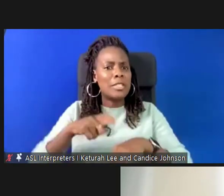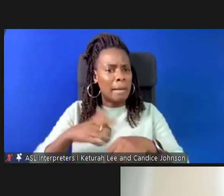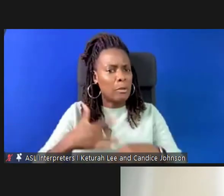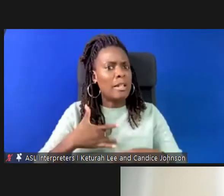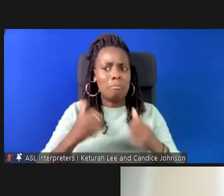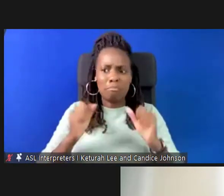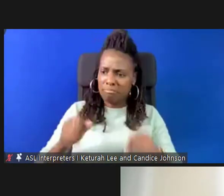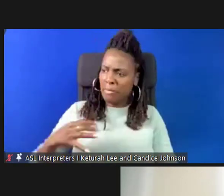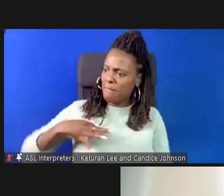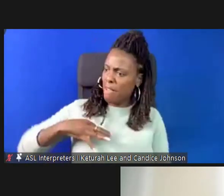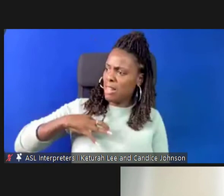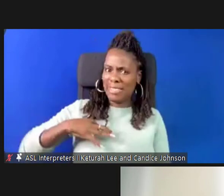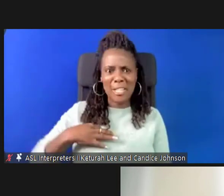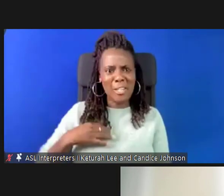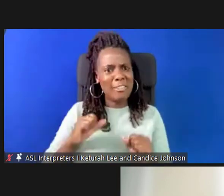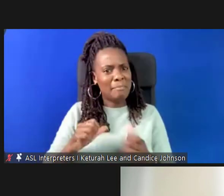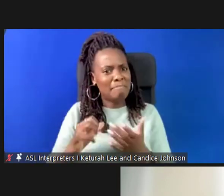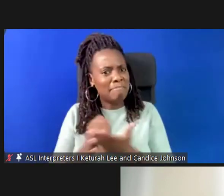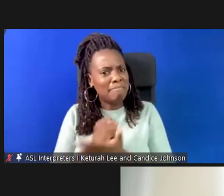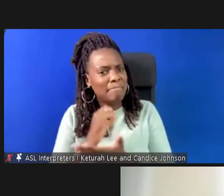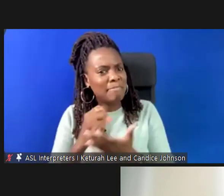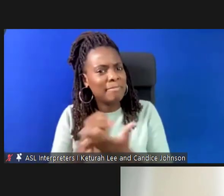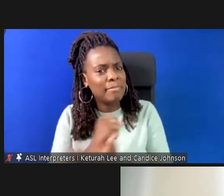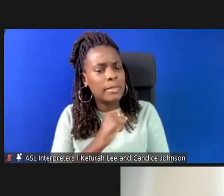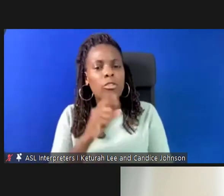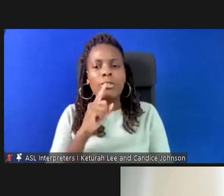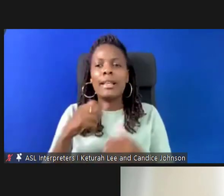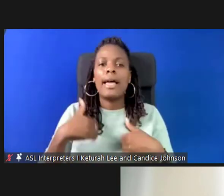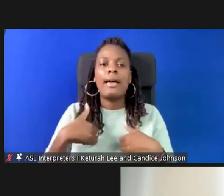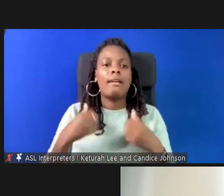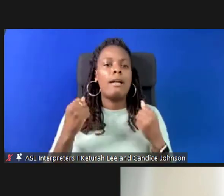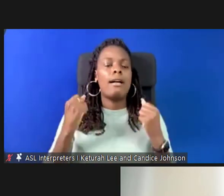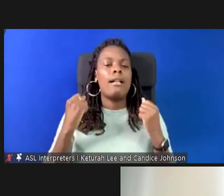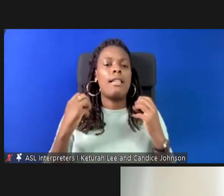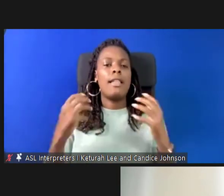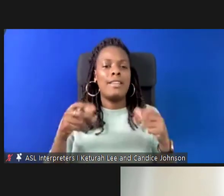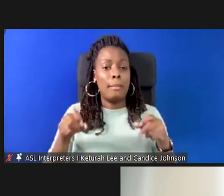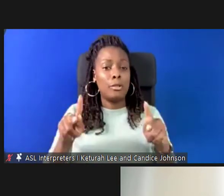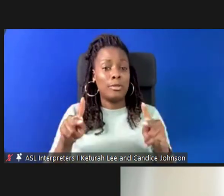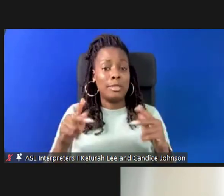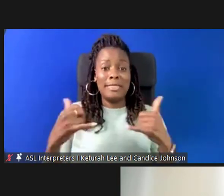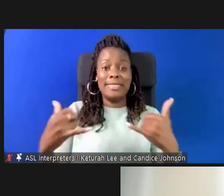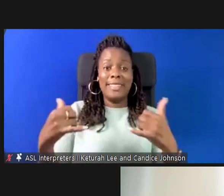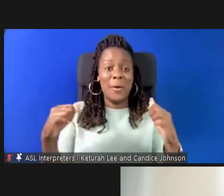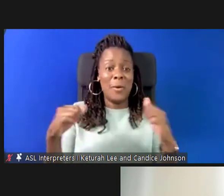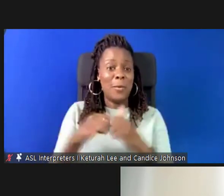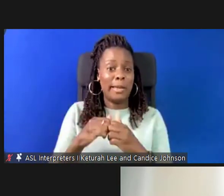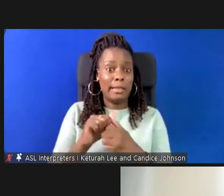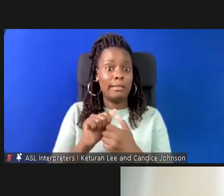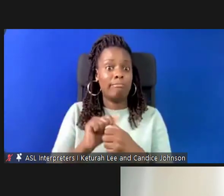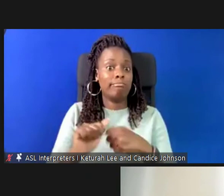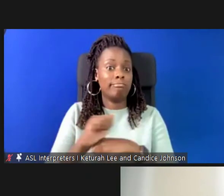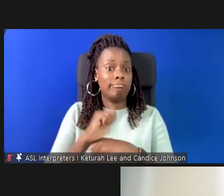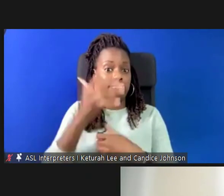others? So I think there's a lot of opportunity here, especially with the pandemic, normalizing these discussions.